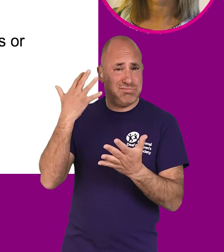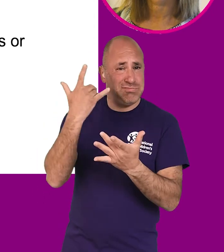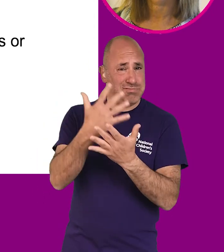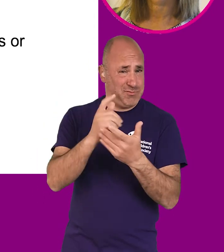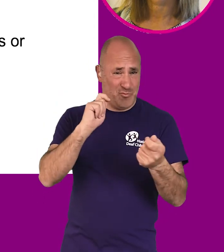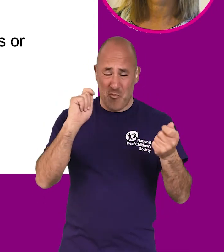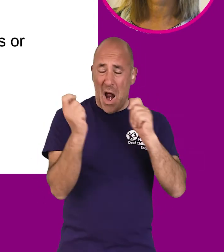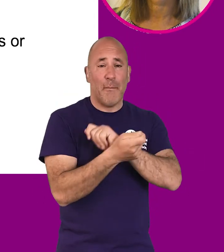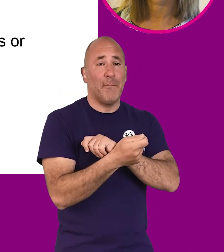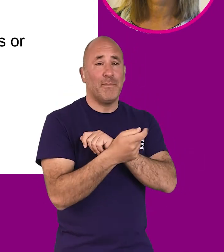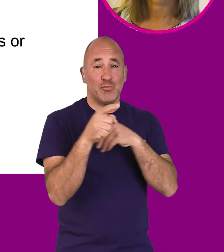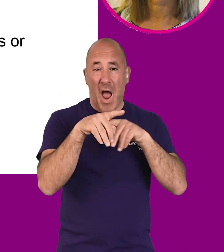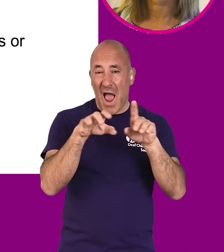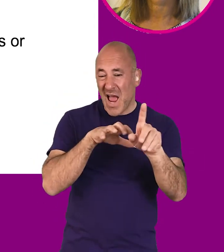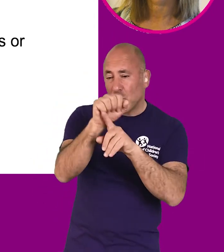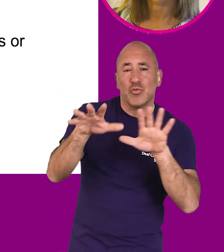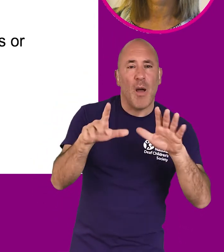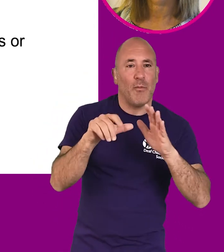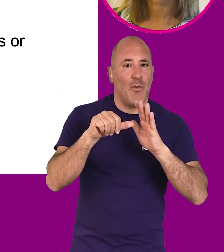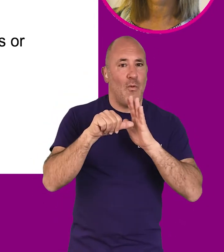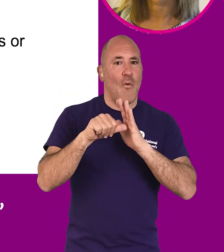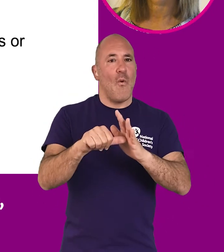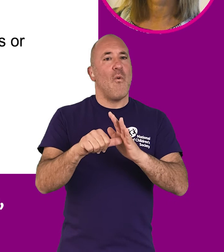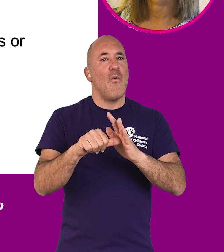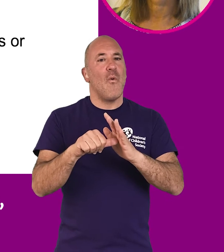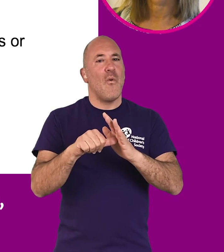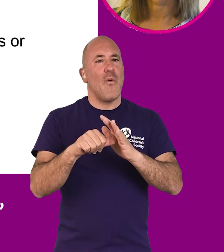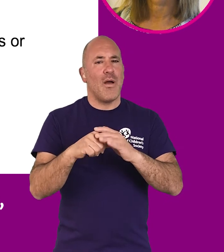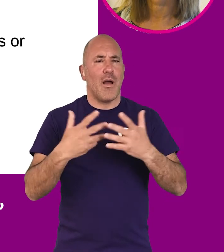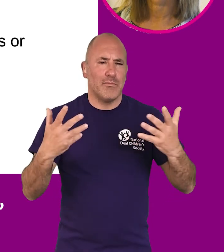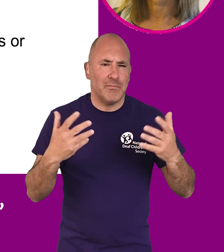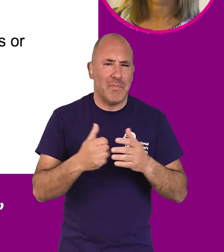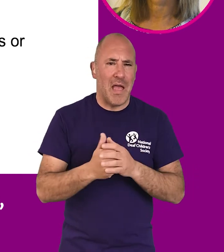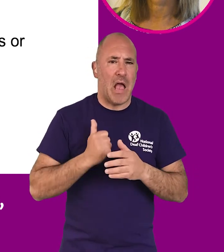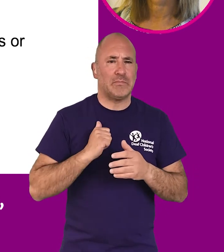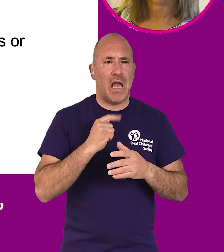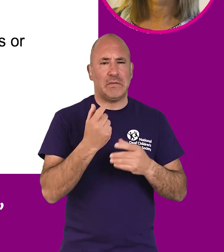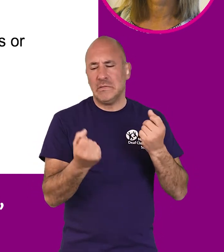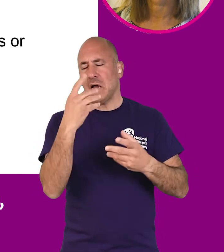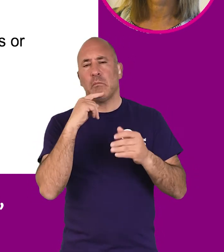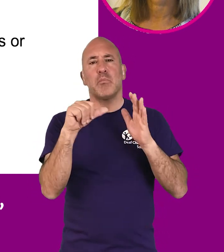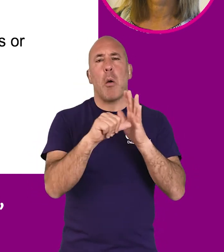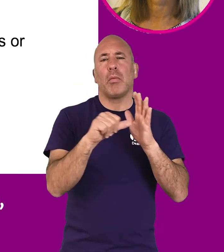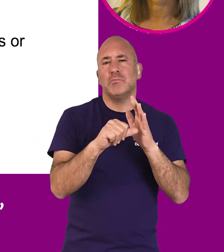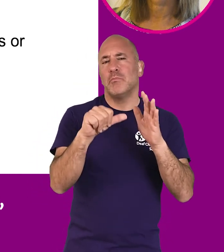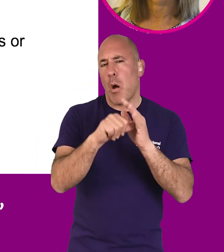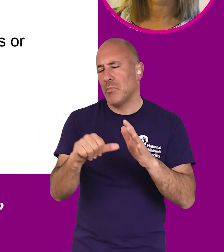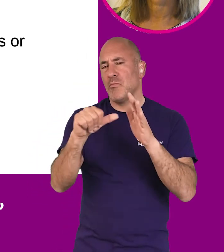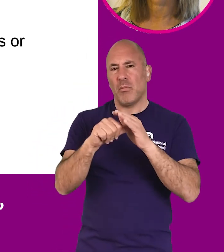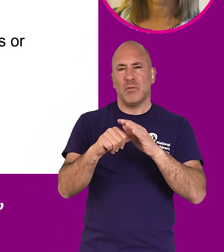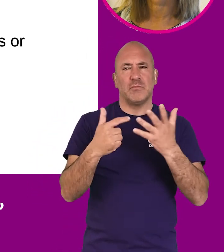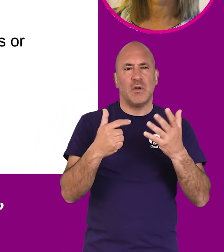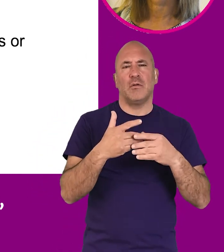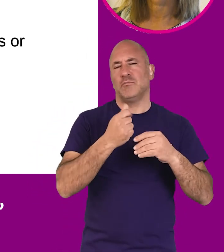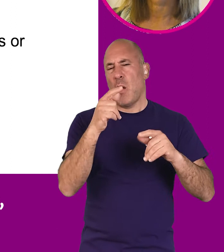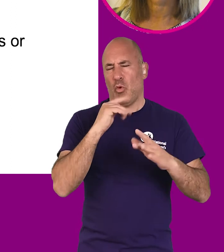quickly. It is difficult to keep up with it, and you will have problems, I'm sure, and you'll be